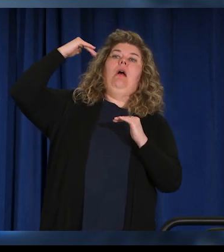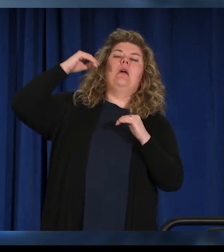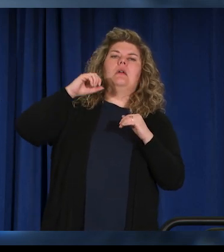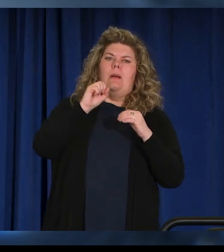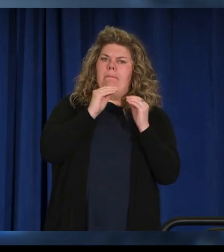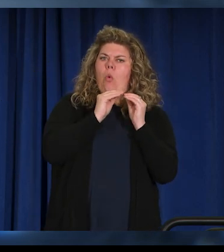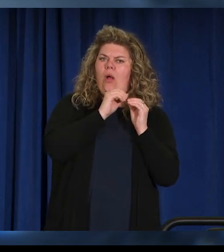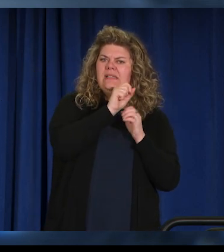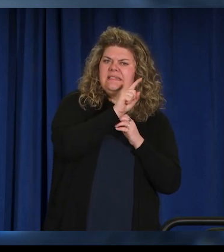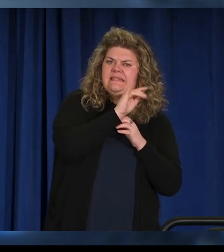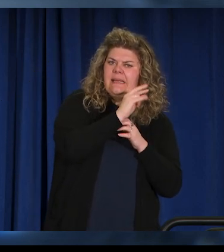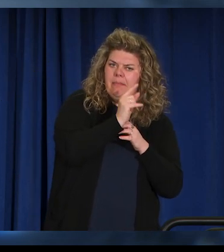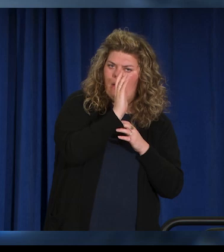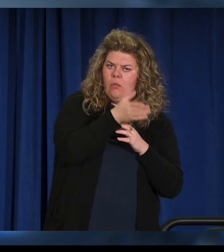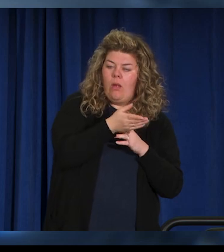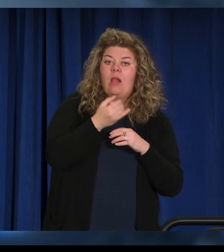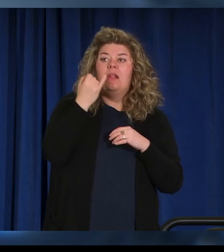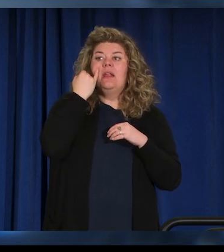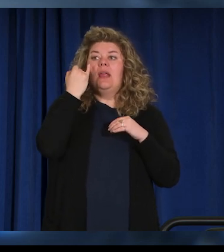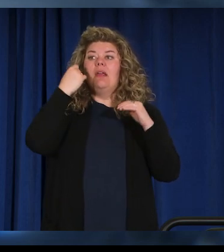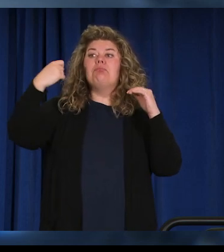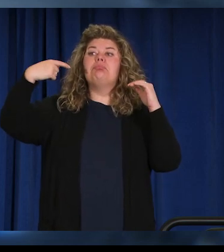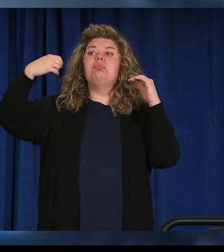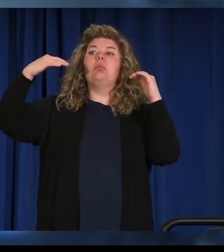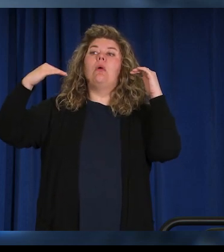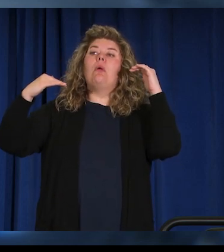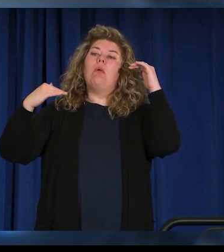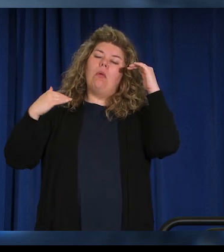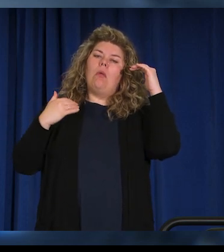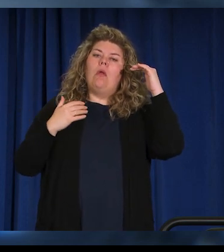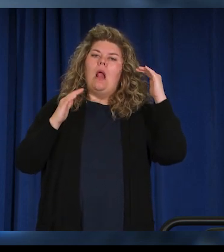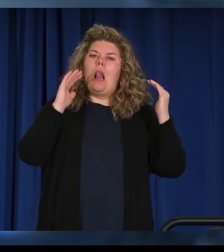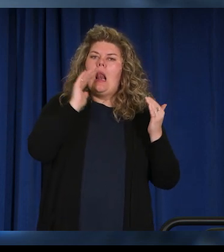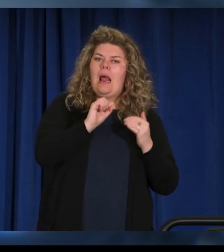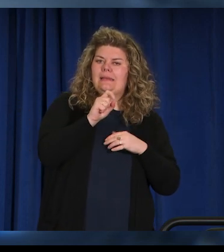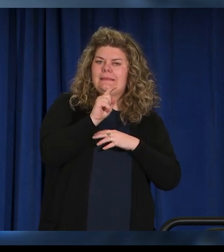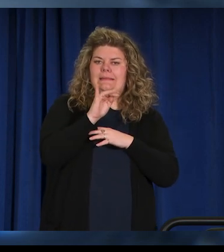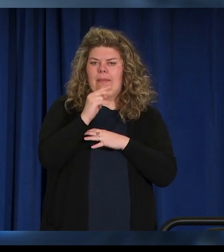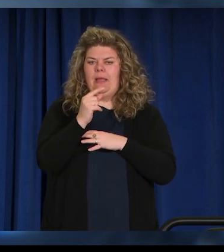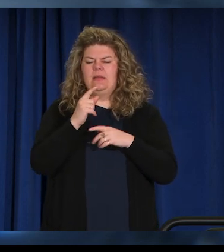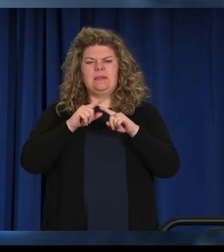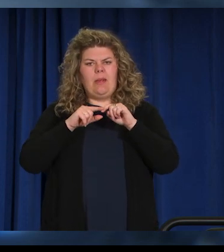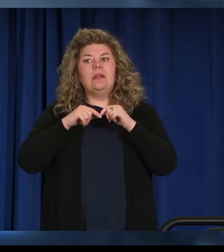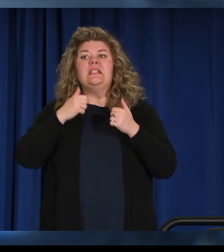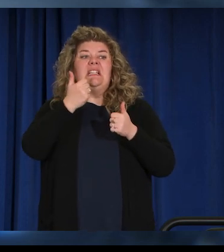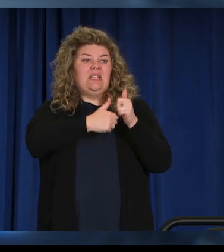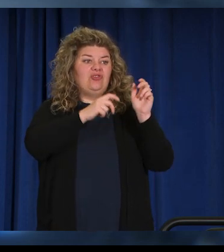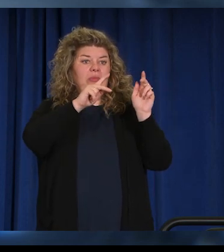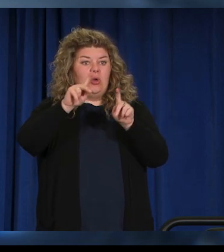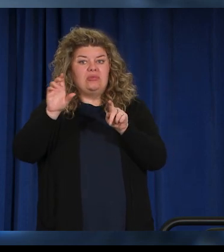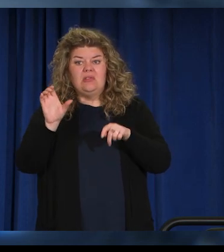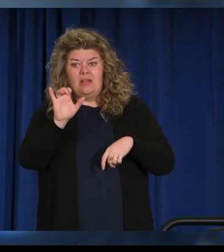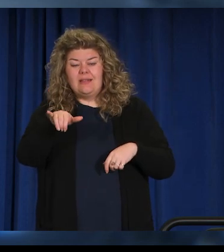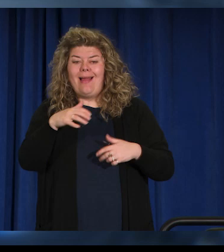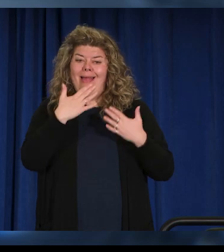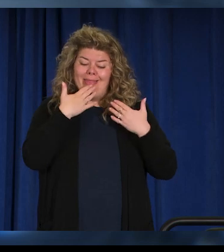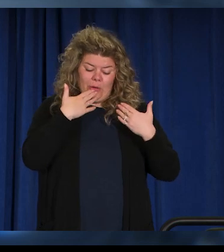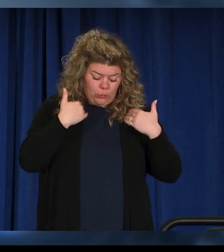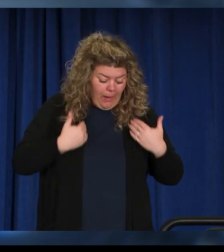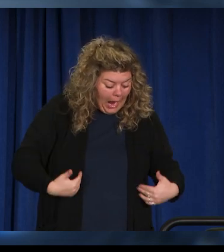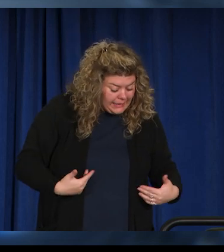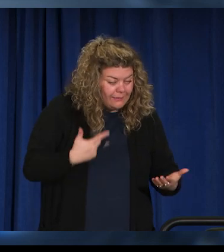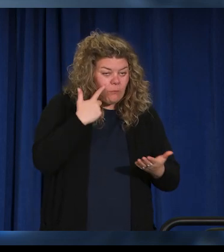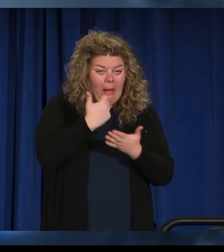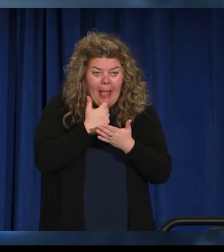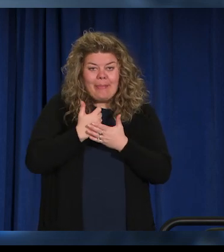easily dysregulated will often engage in a higher degree of stimming. We all do this to varying degrees, right? So thank your body.